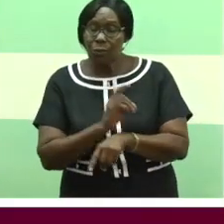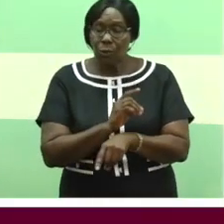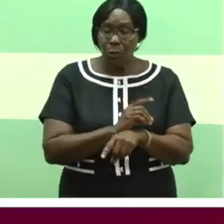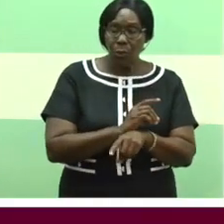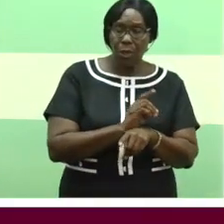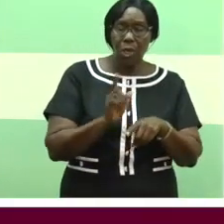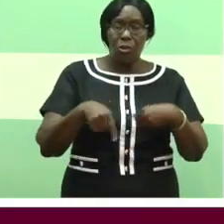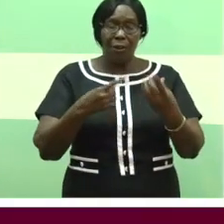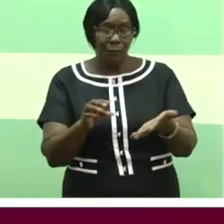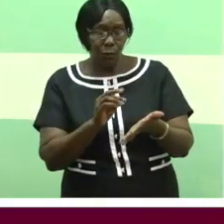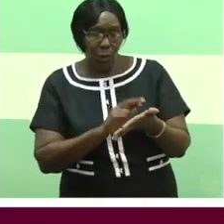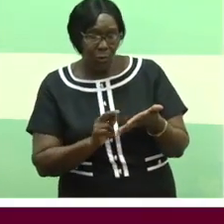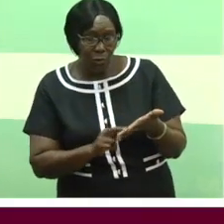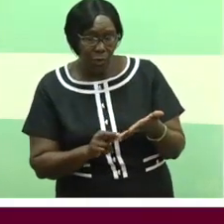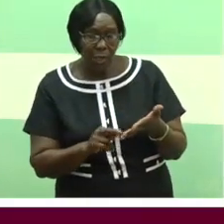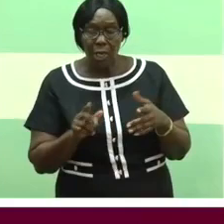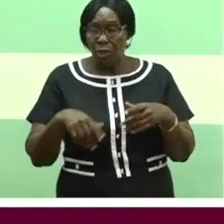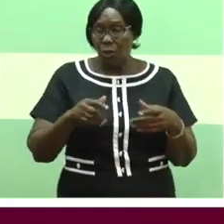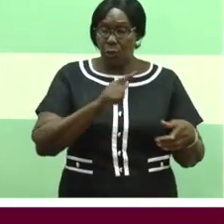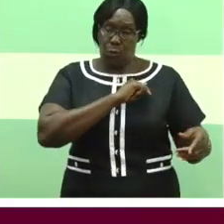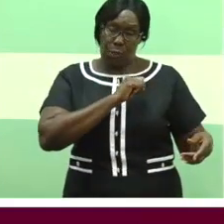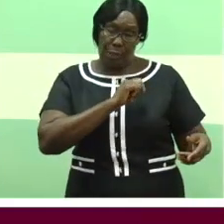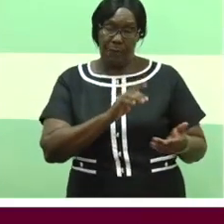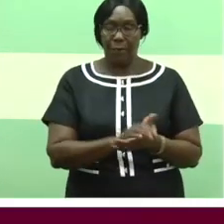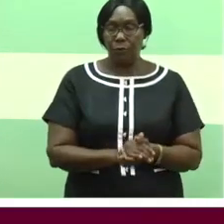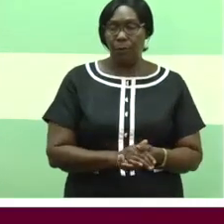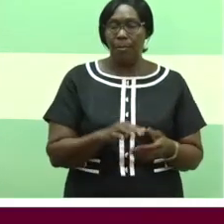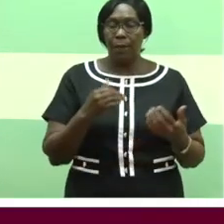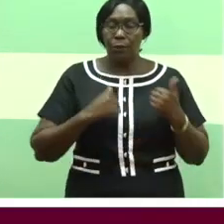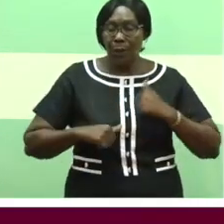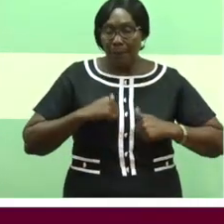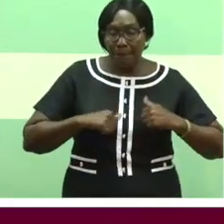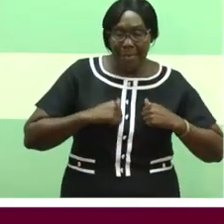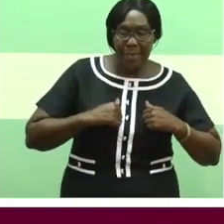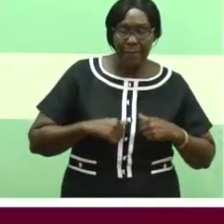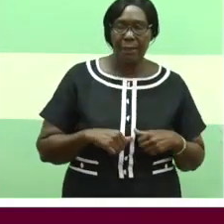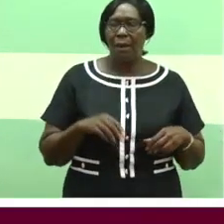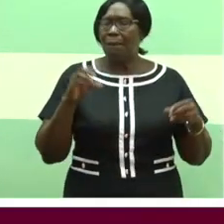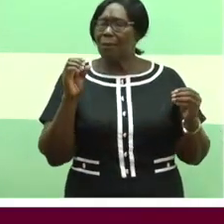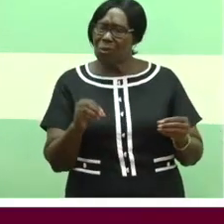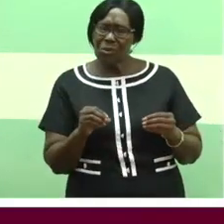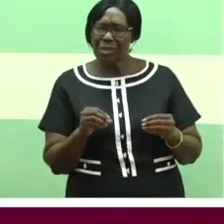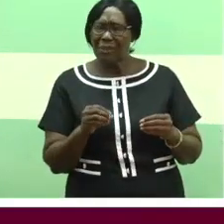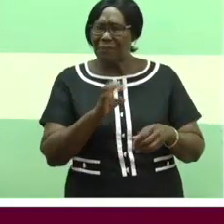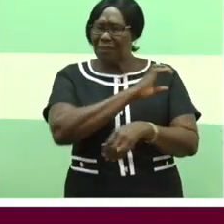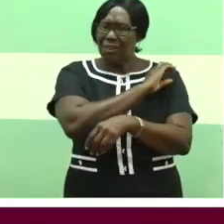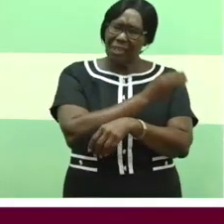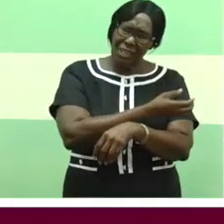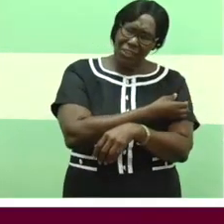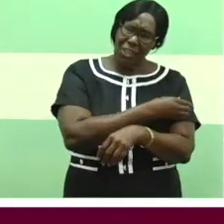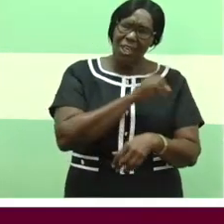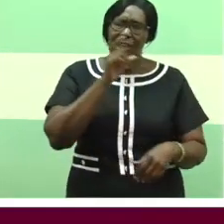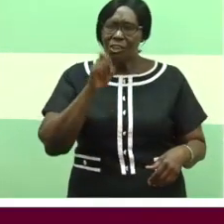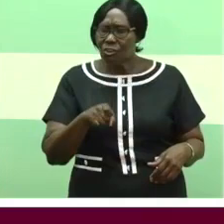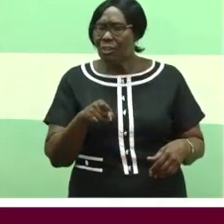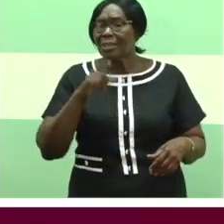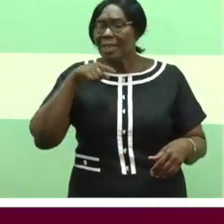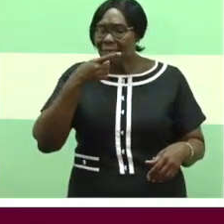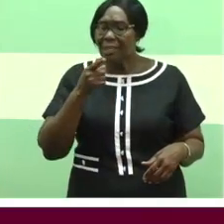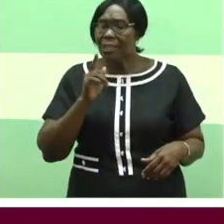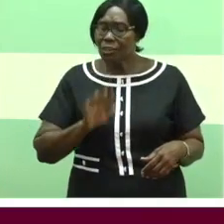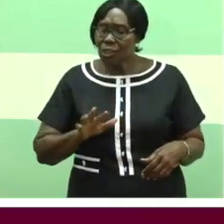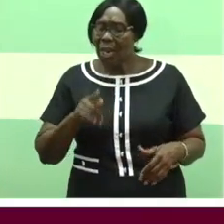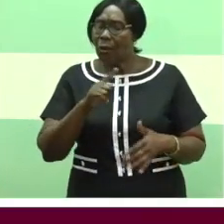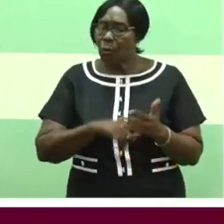read. Why aren't you going to the bathroom? It is time to bathe. Most of your energy is spent during the day in just